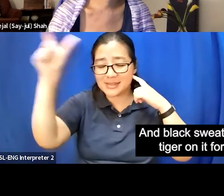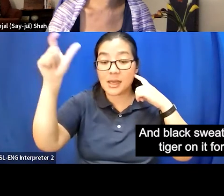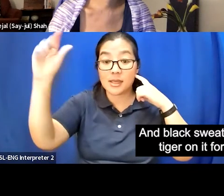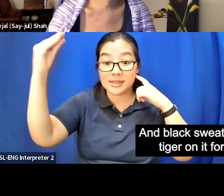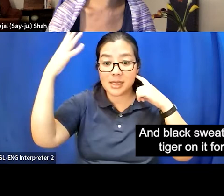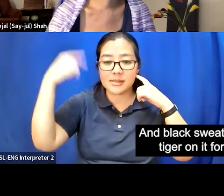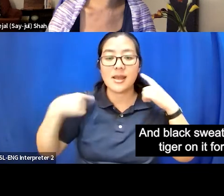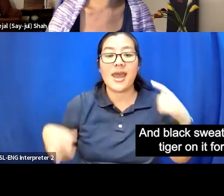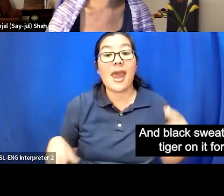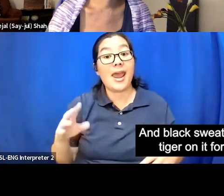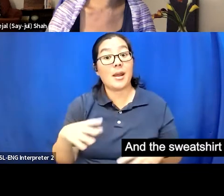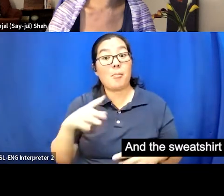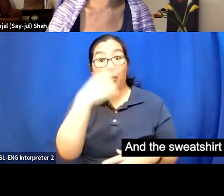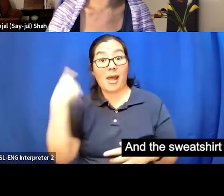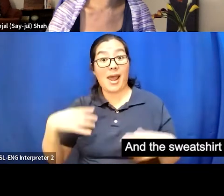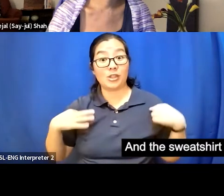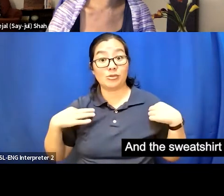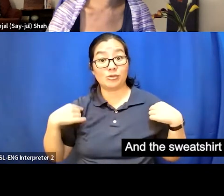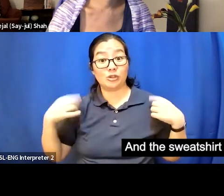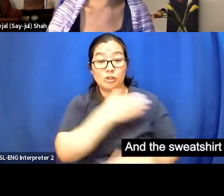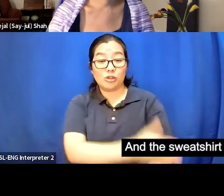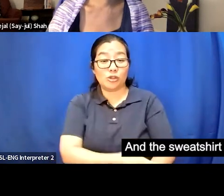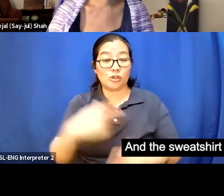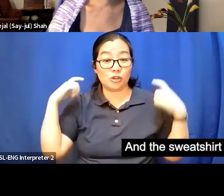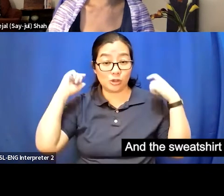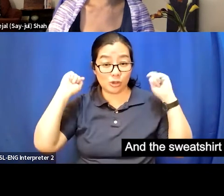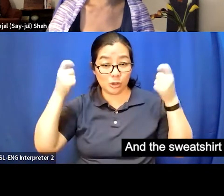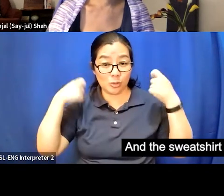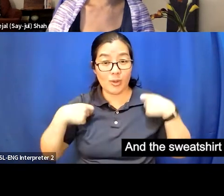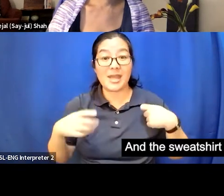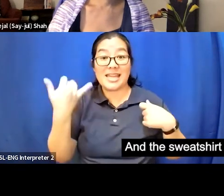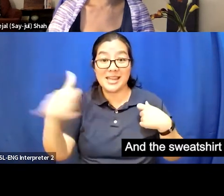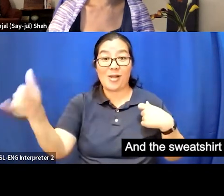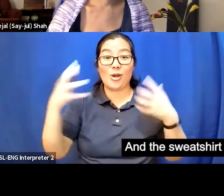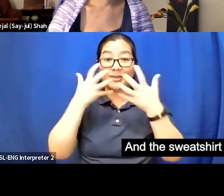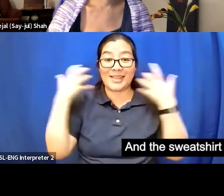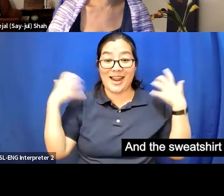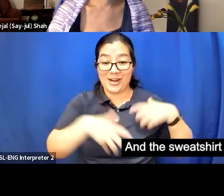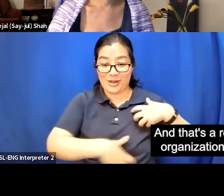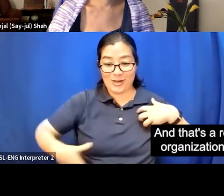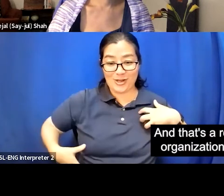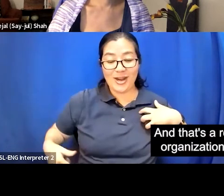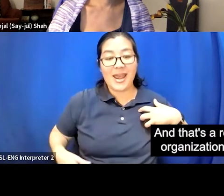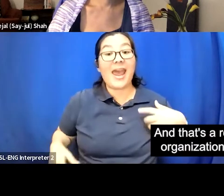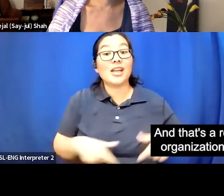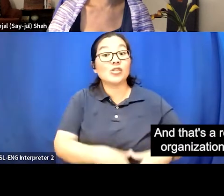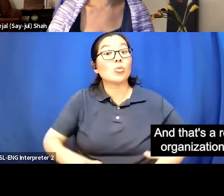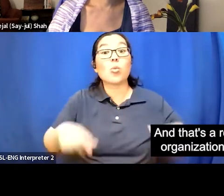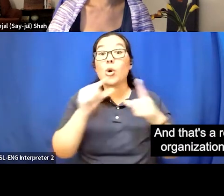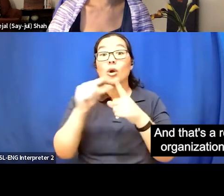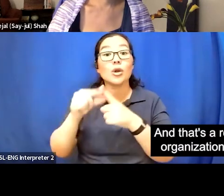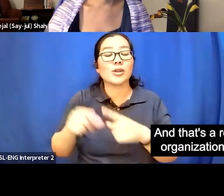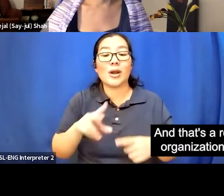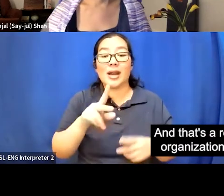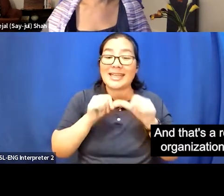on it for the occasion. And the sweatshirt says, "Keep Rising." And that's